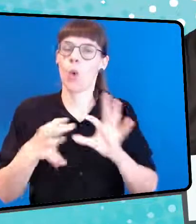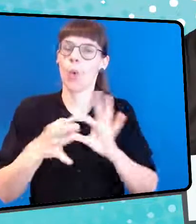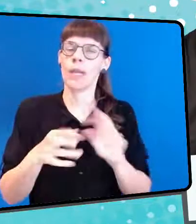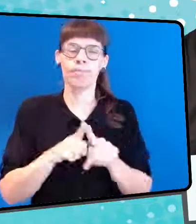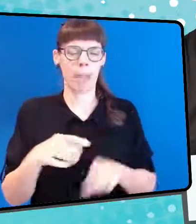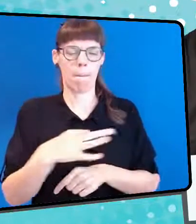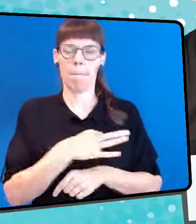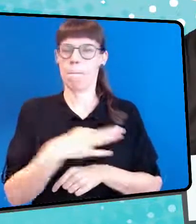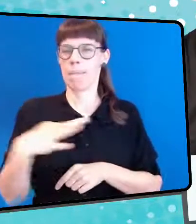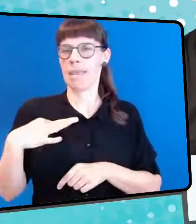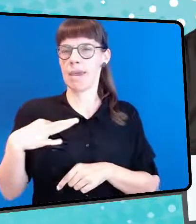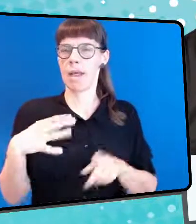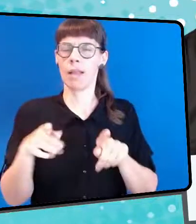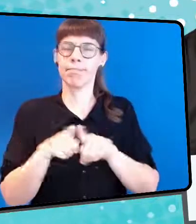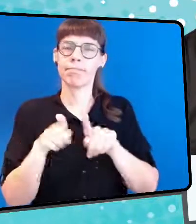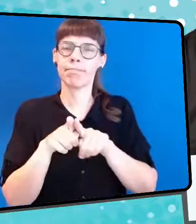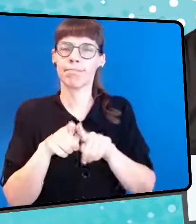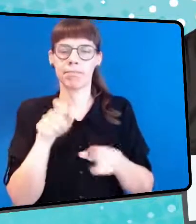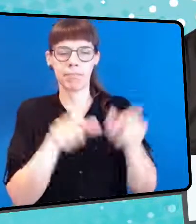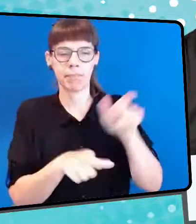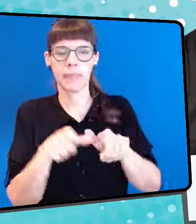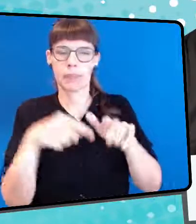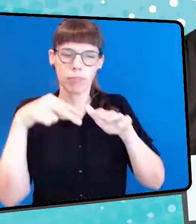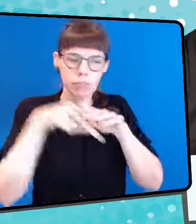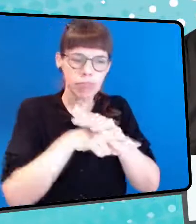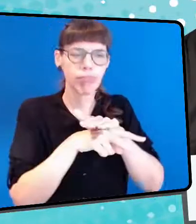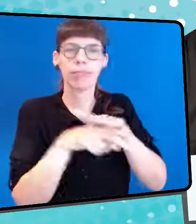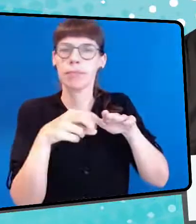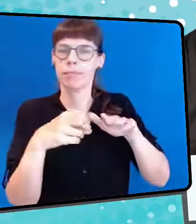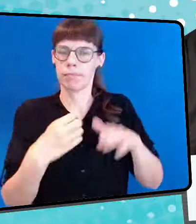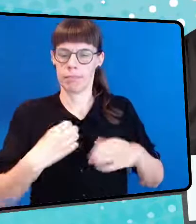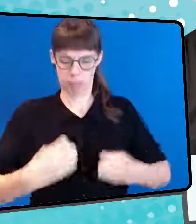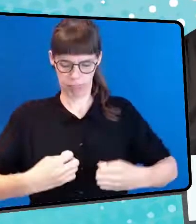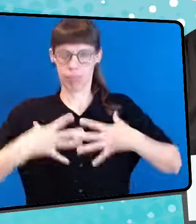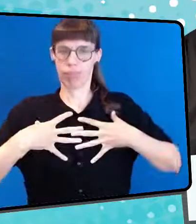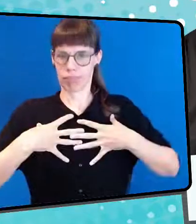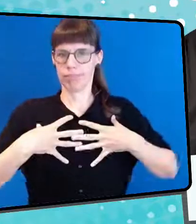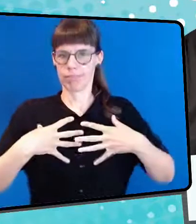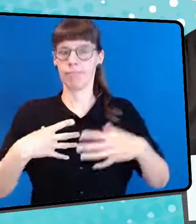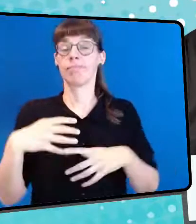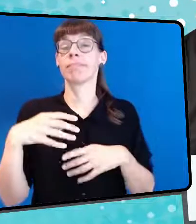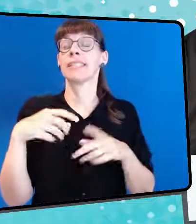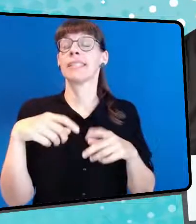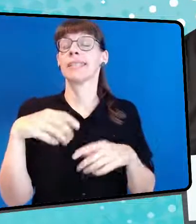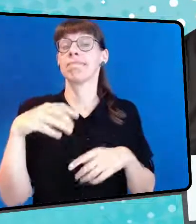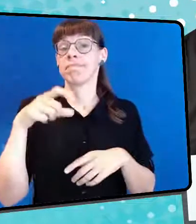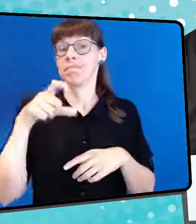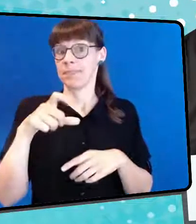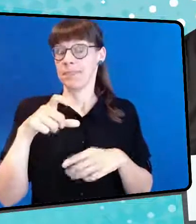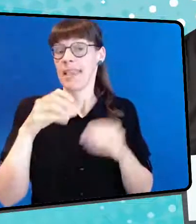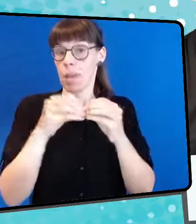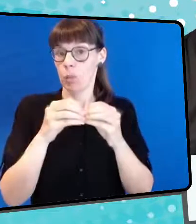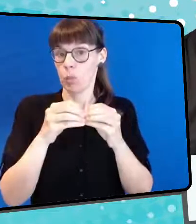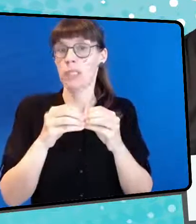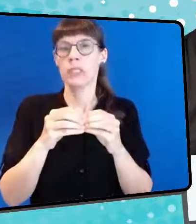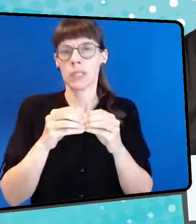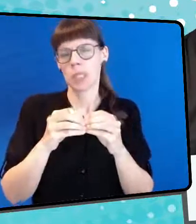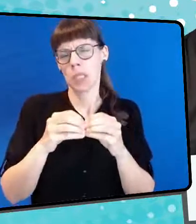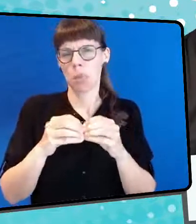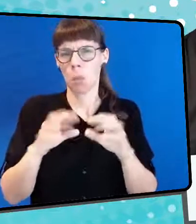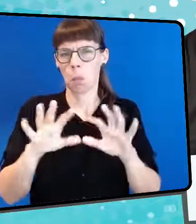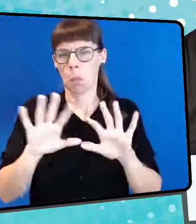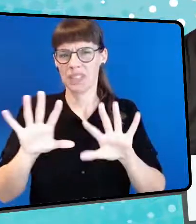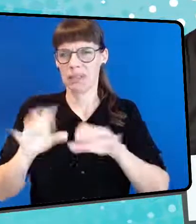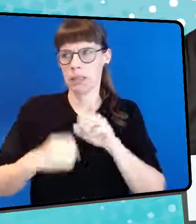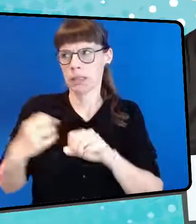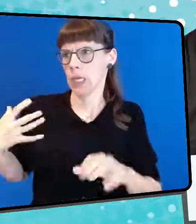space. So supporting our Project InnerEye team in Cambridge. Project's been going for about last decade. I actually just celebrated my